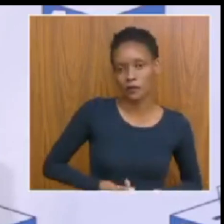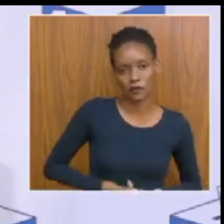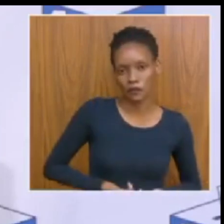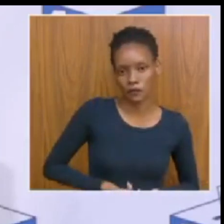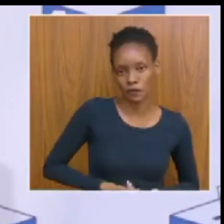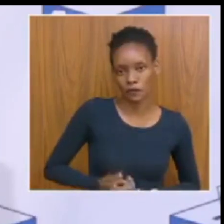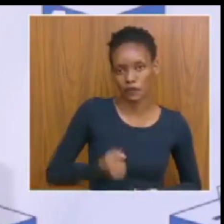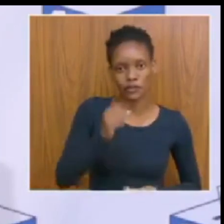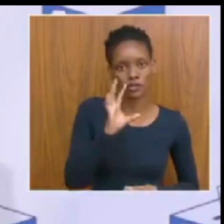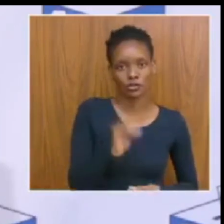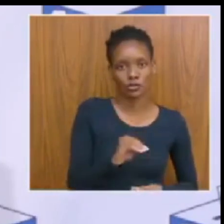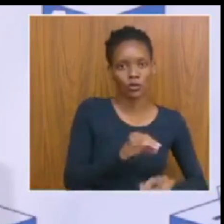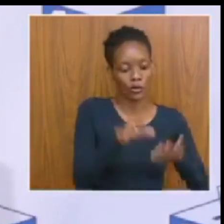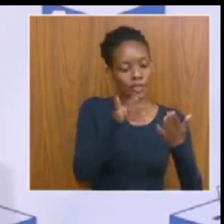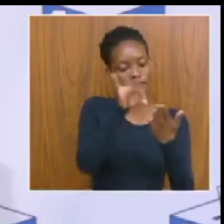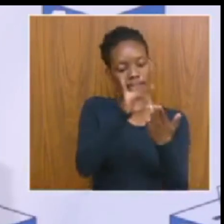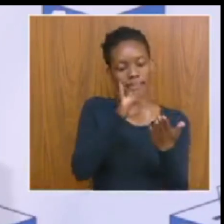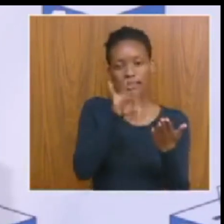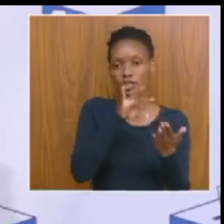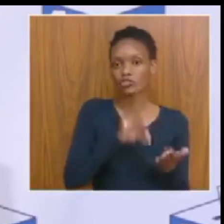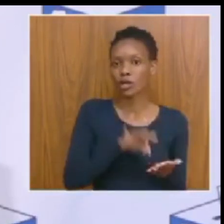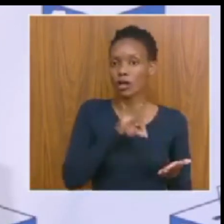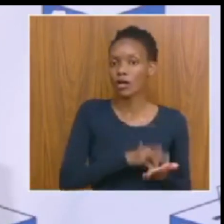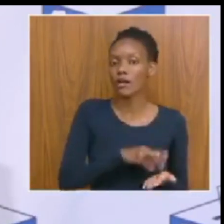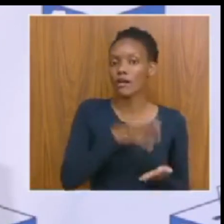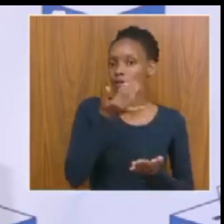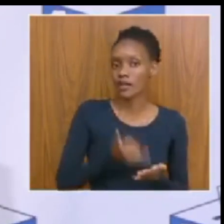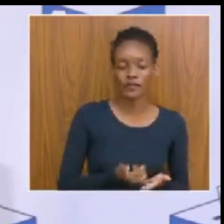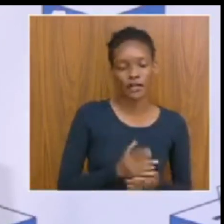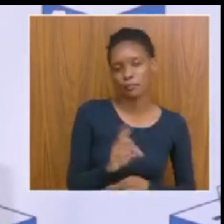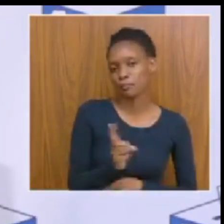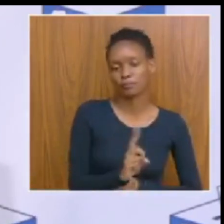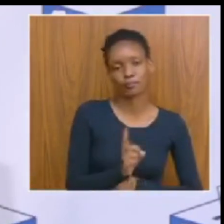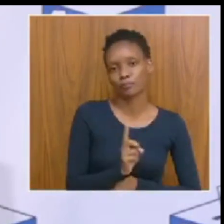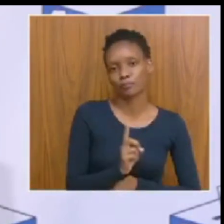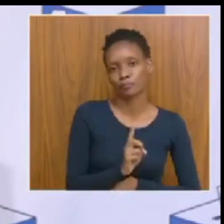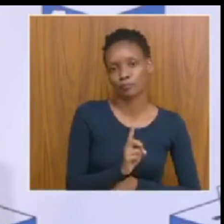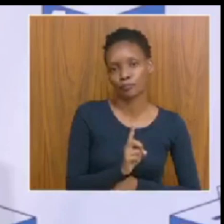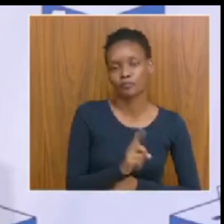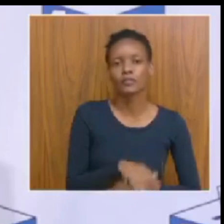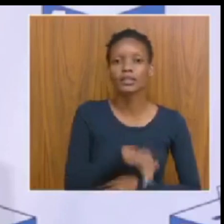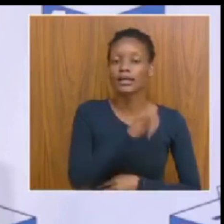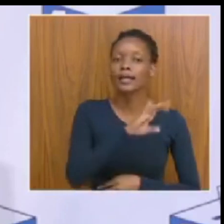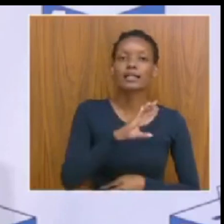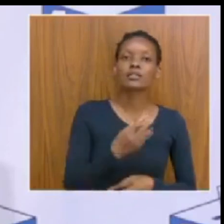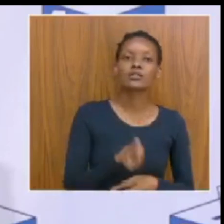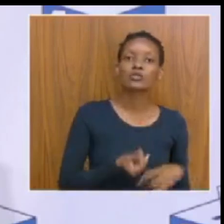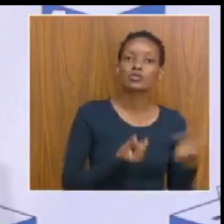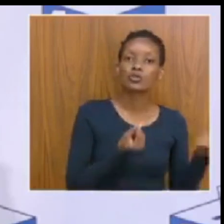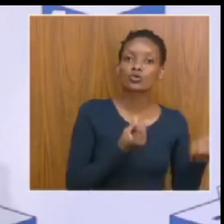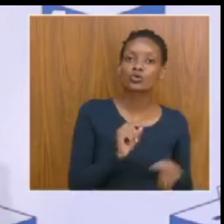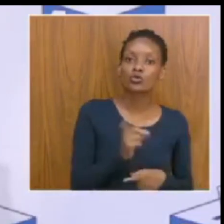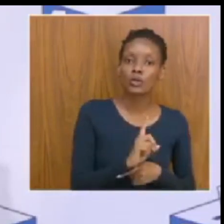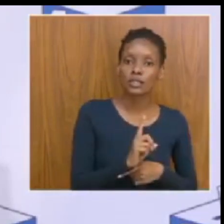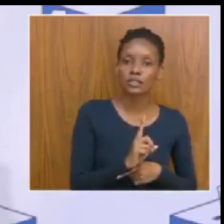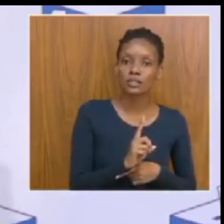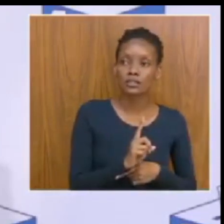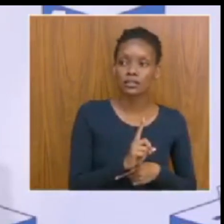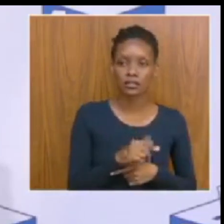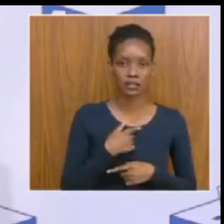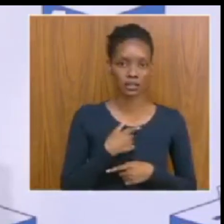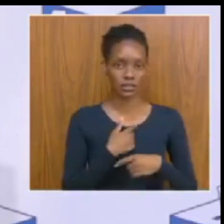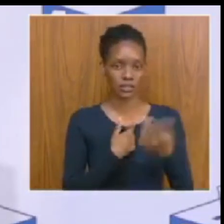doesn't verify that the signature belongs to a voter. All that it does is to check whether the number of